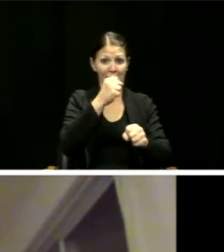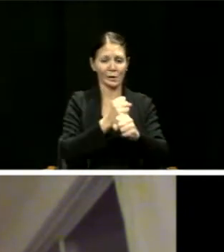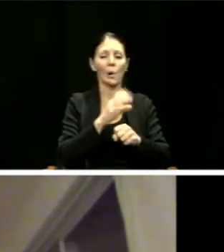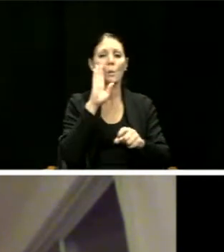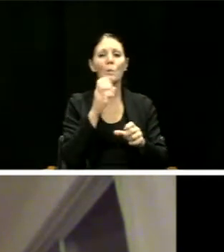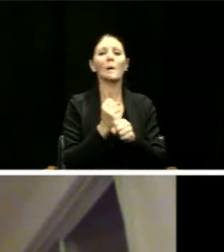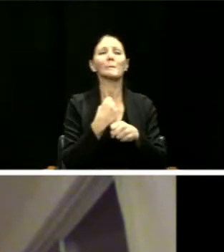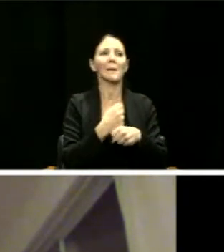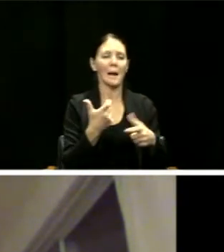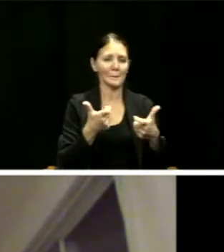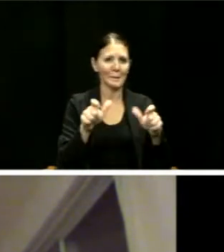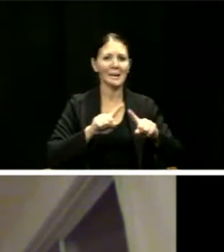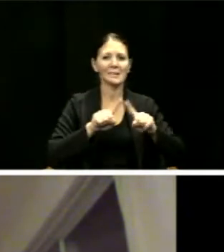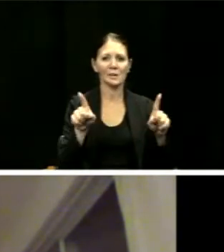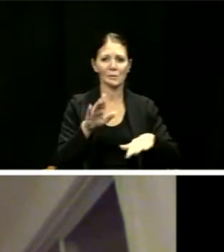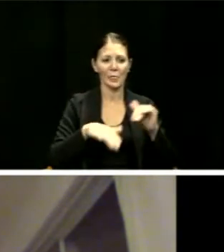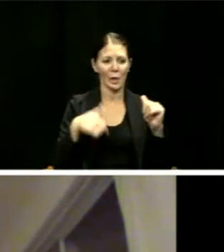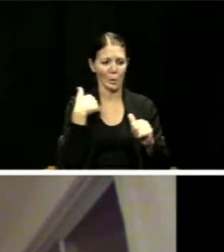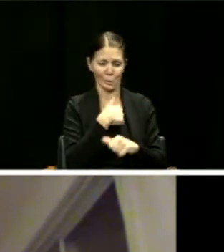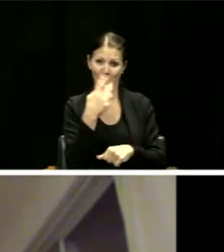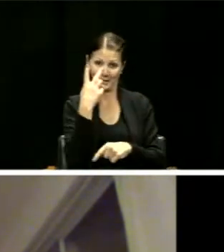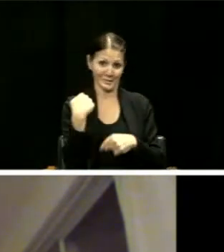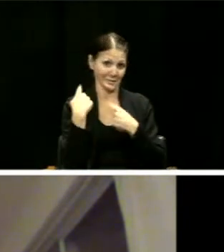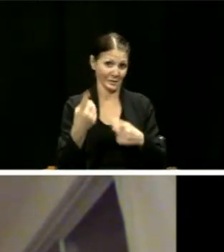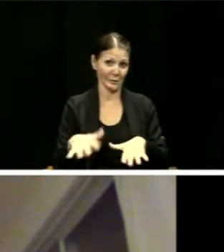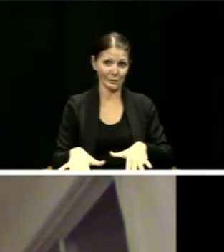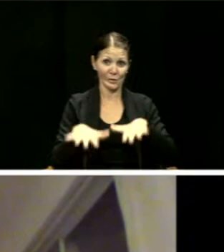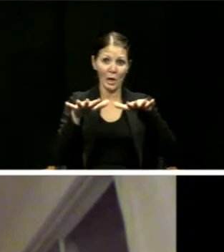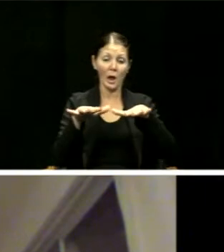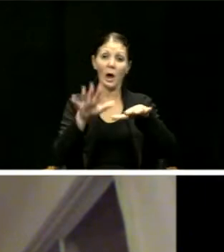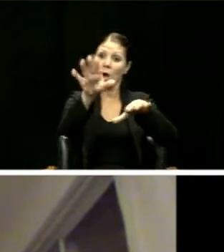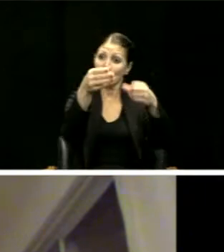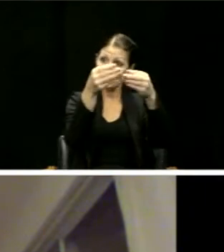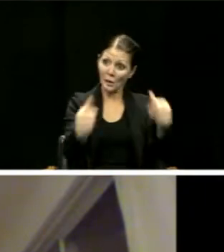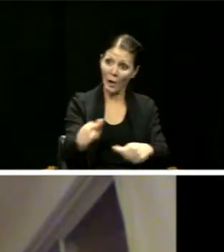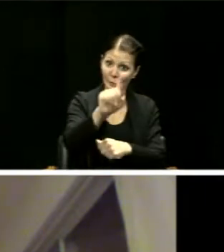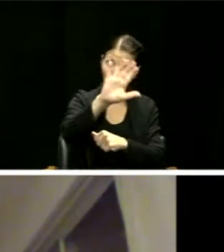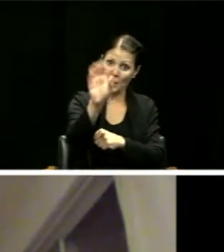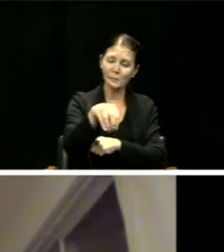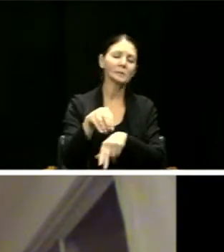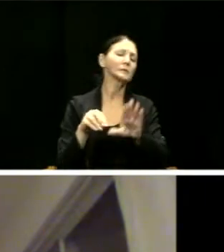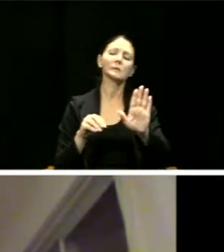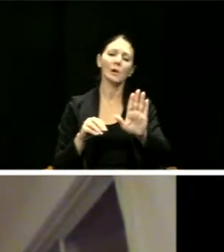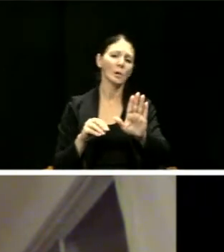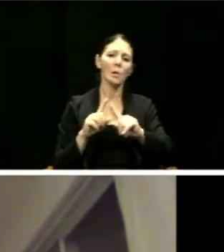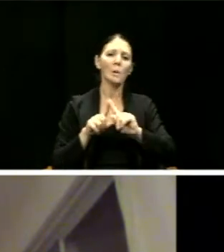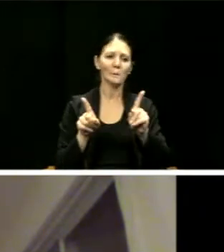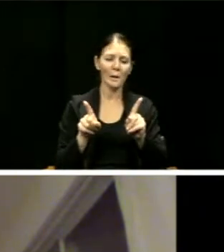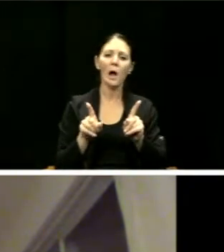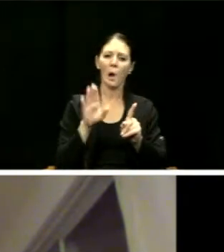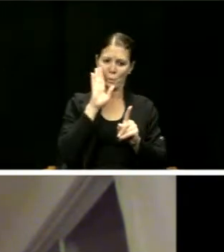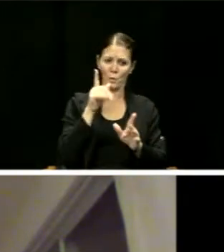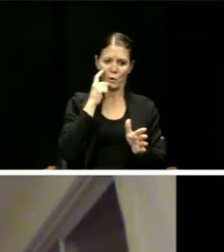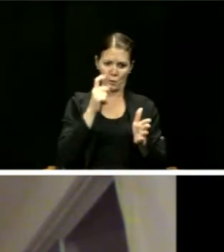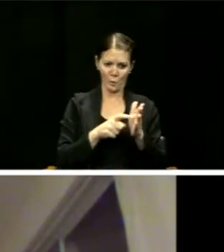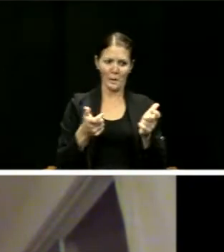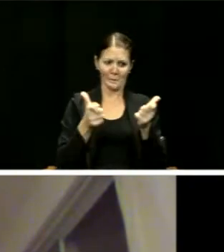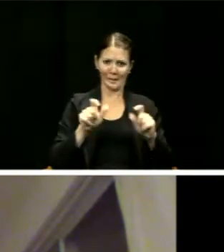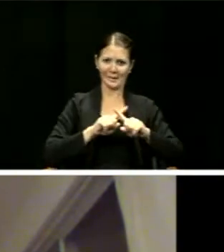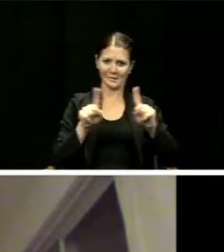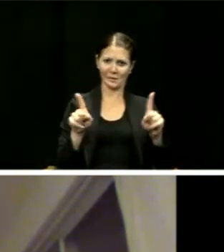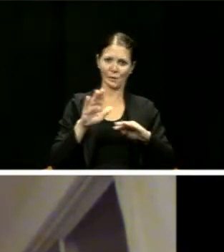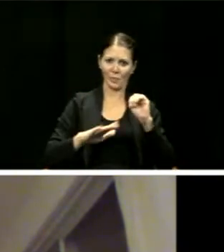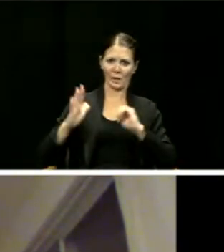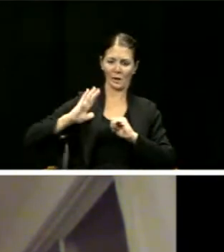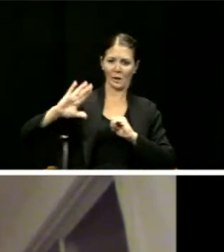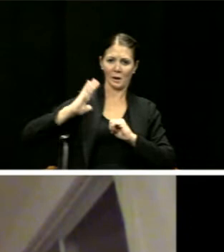in the flooding that you've seen. It's not going to solve it completely, but it would be a noticeable difference if you had, you know, one of the examples that Cindy gave earlier,